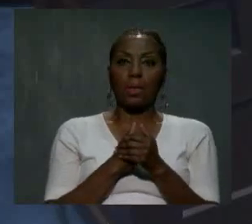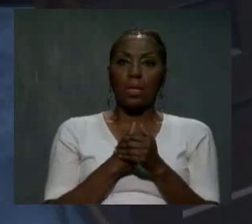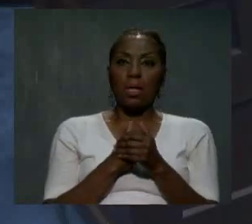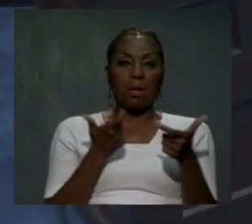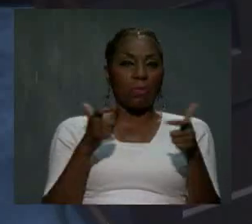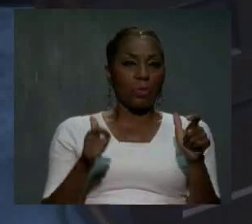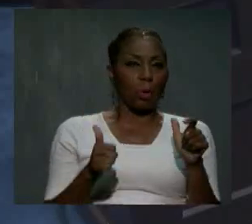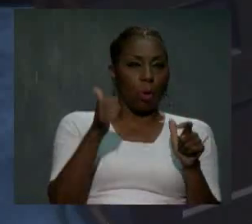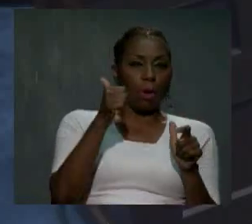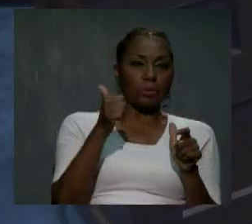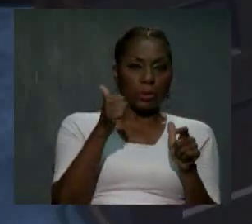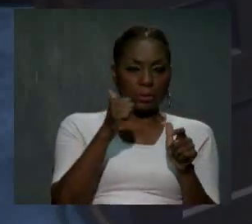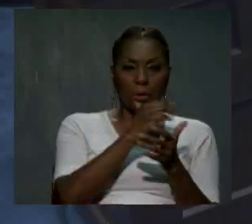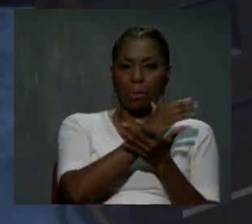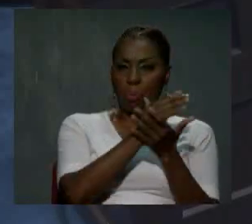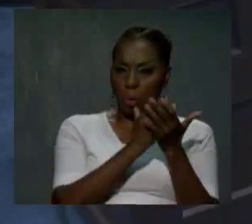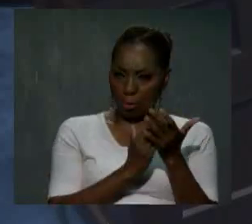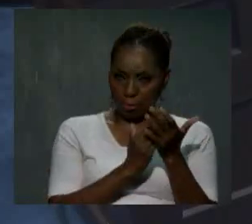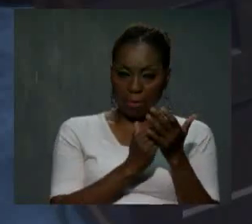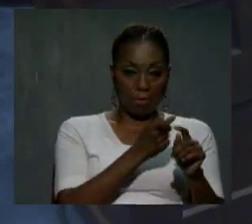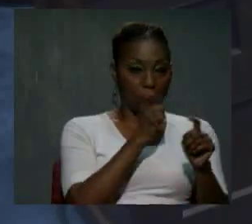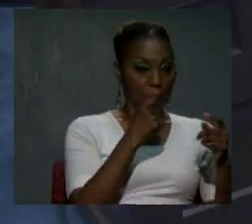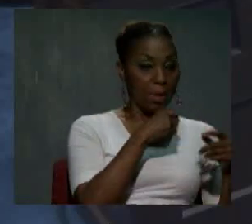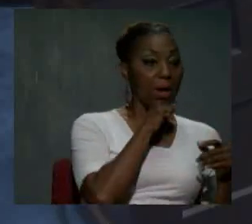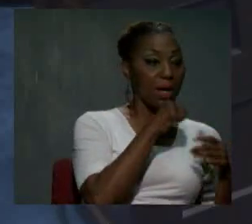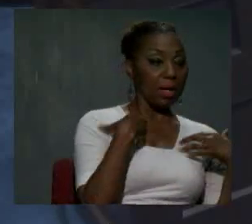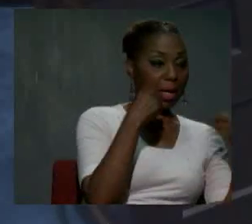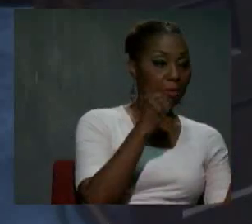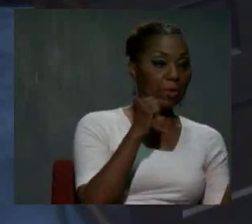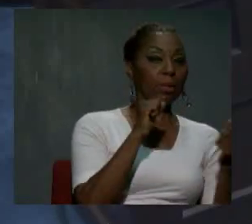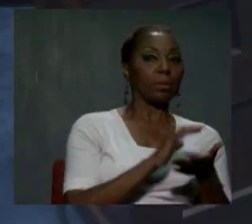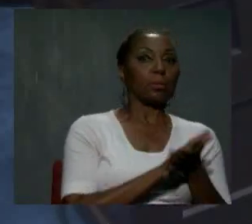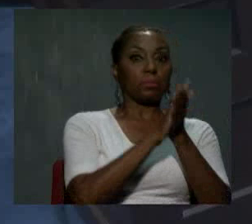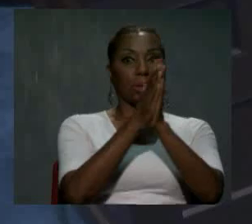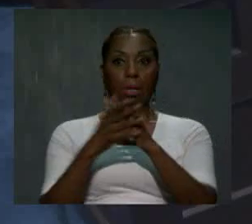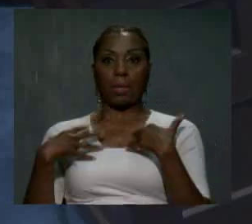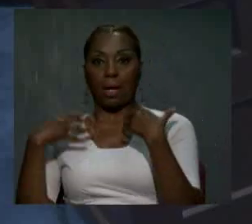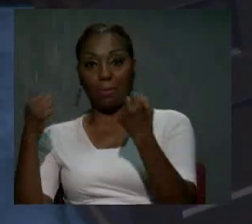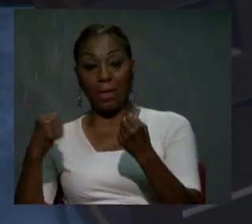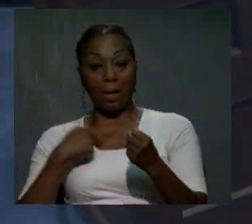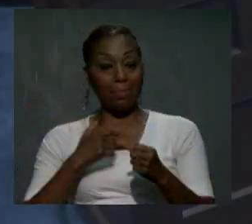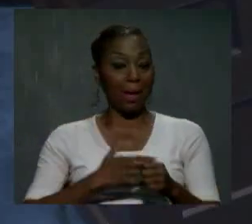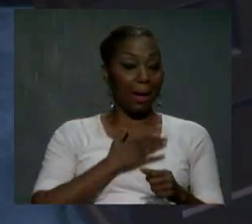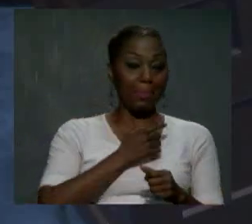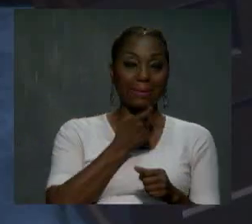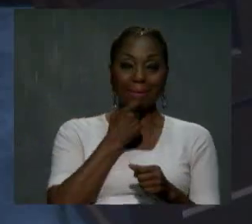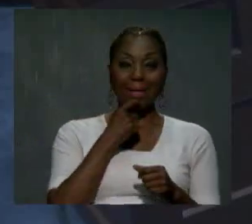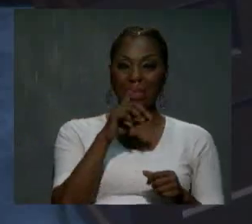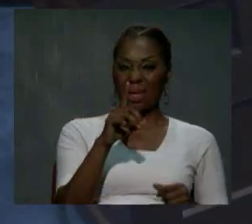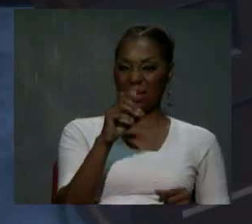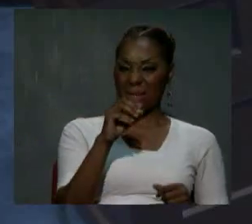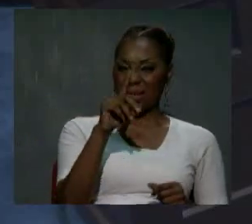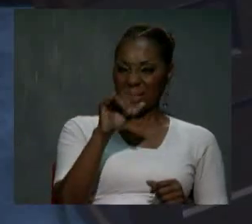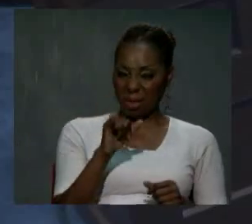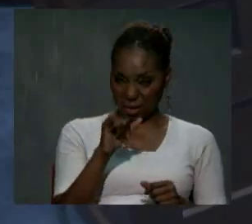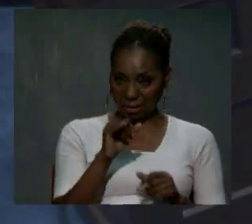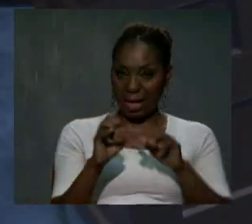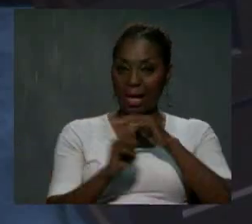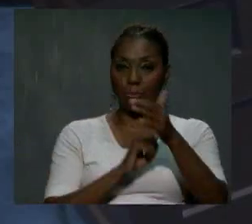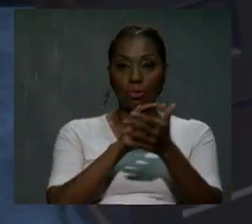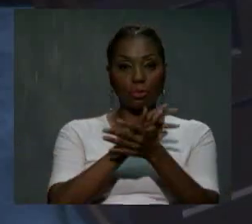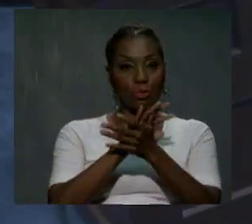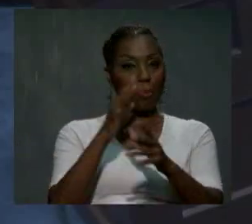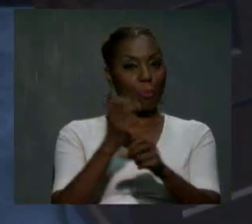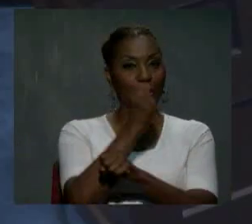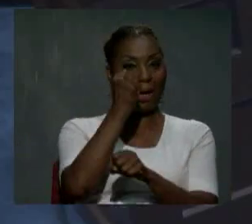largest proportion of their student body from the unhealthy zone to the healthy zone. And I'm happy to say that Dodd Elementary School was a grand prize winner on